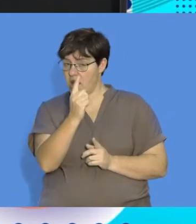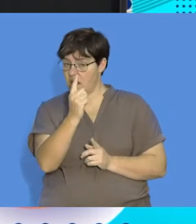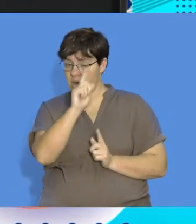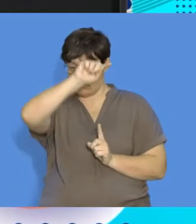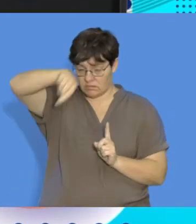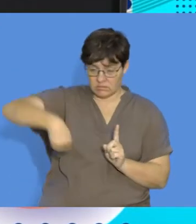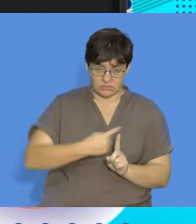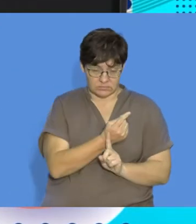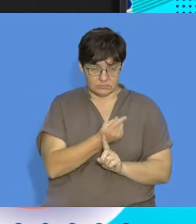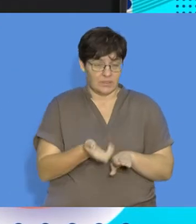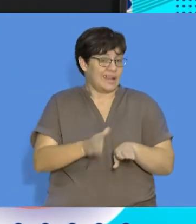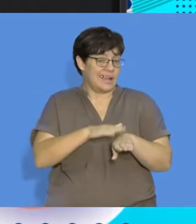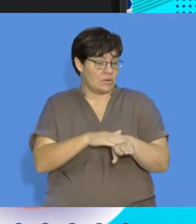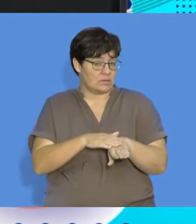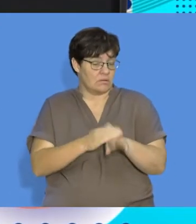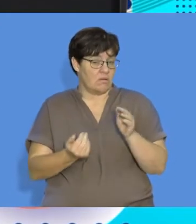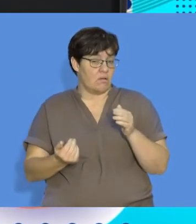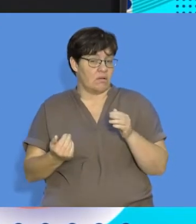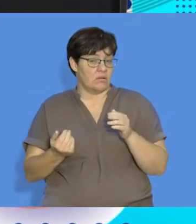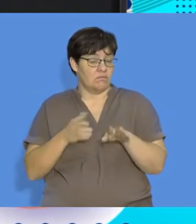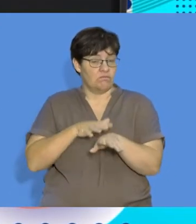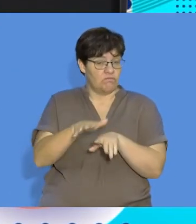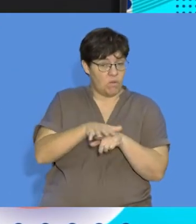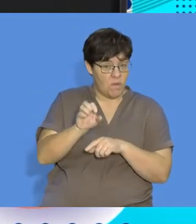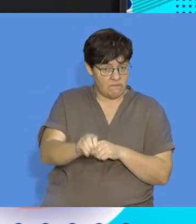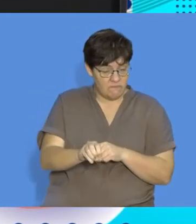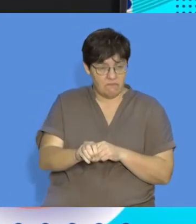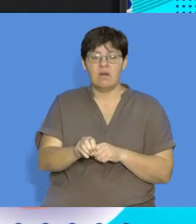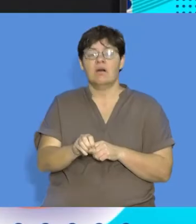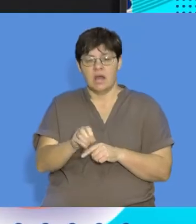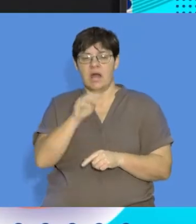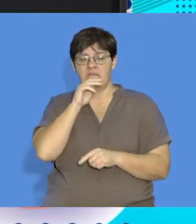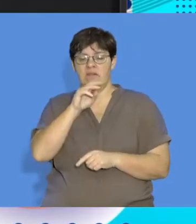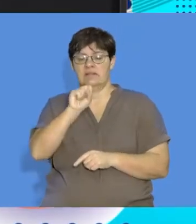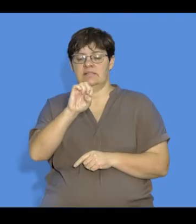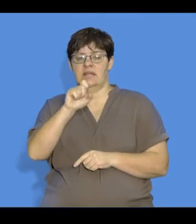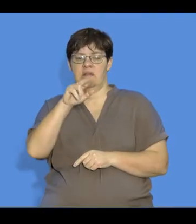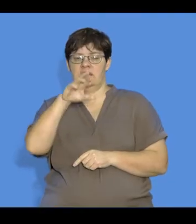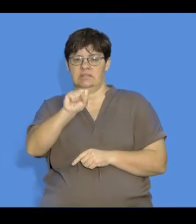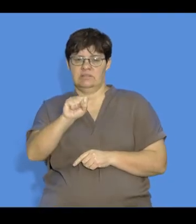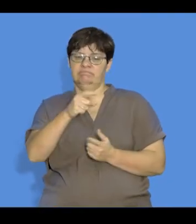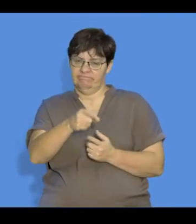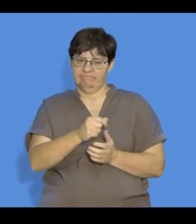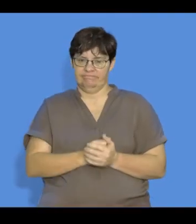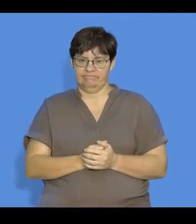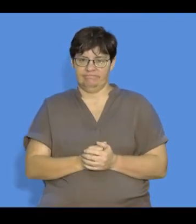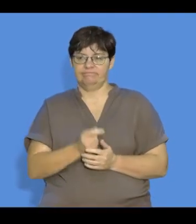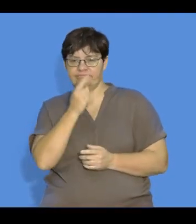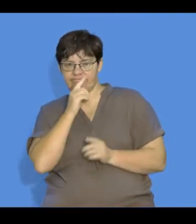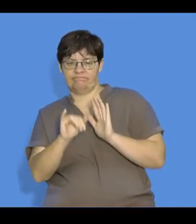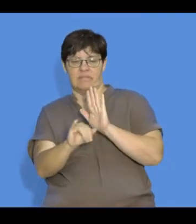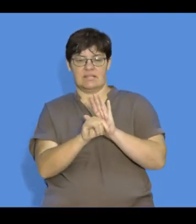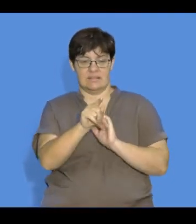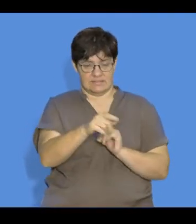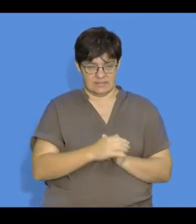current to actually flow, then we actually having a series circuit. Right, so this is how we